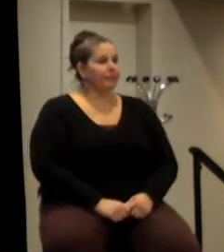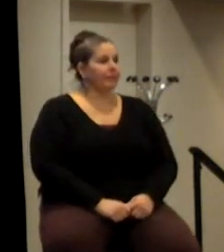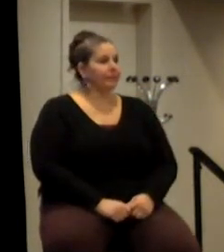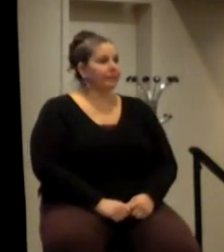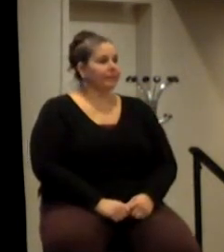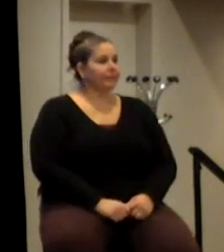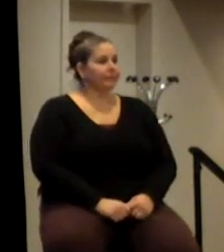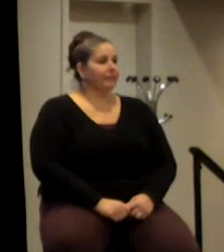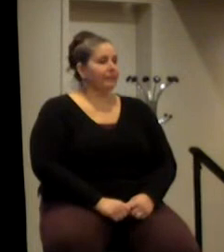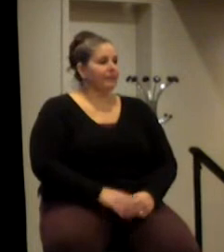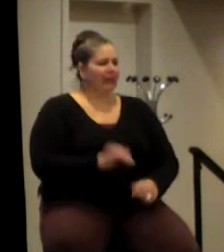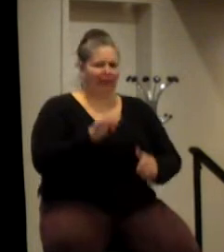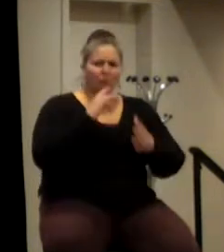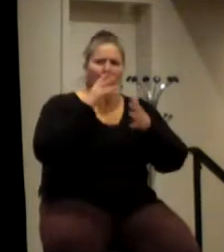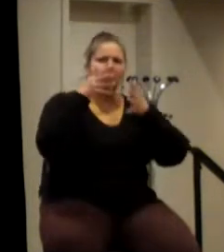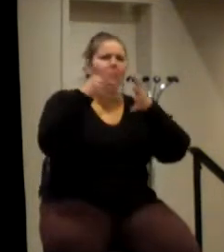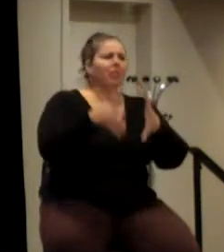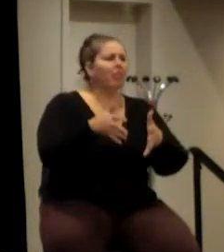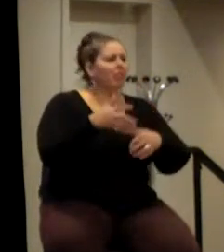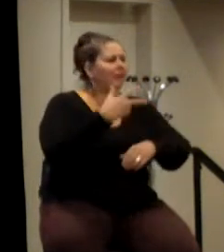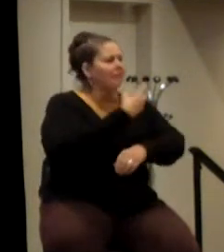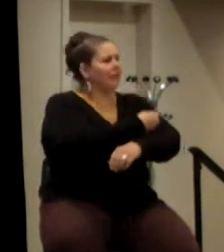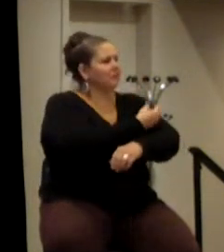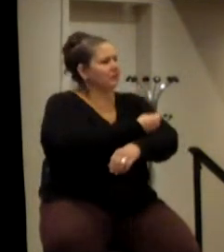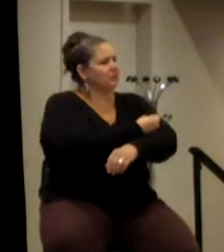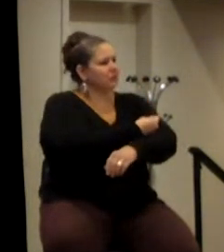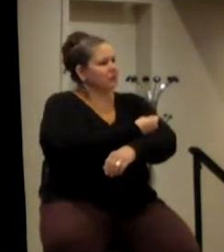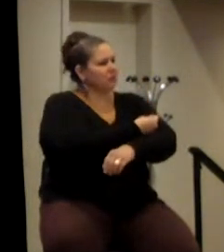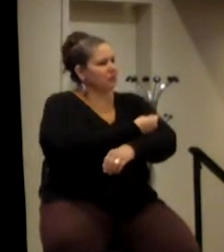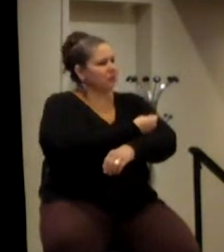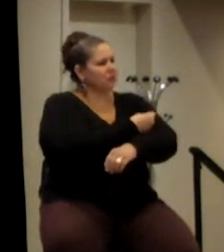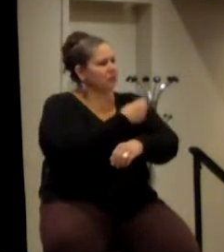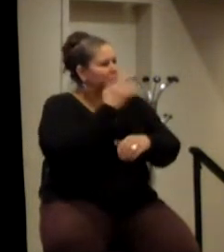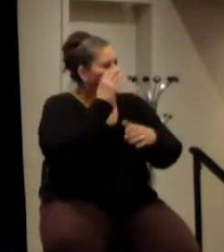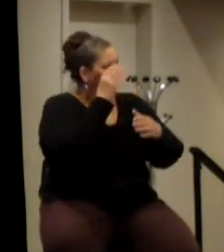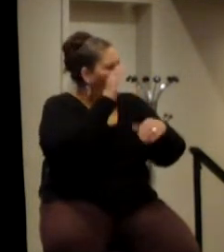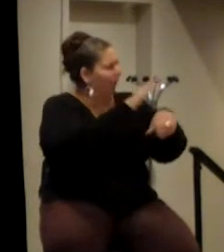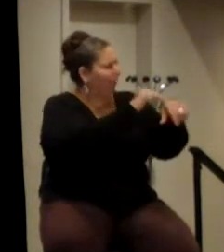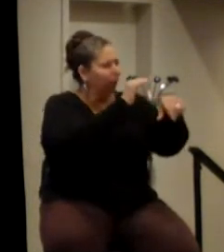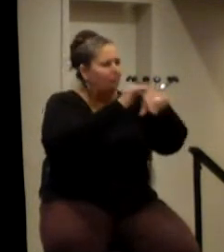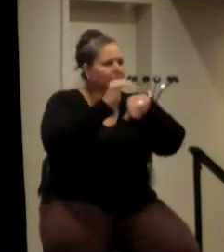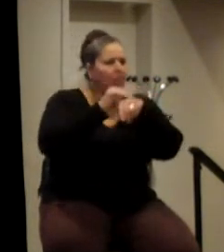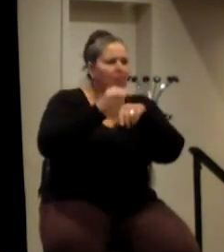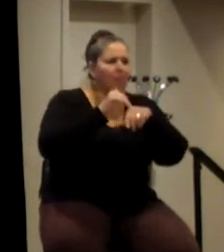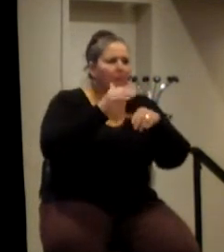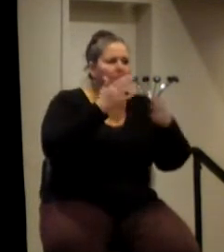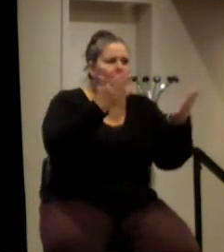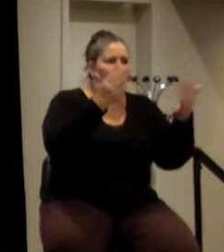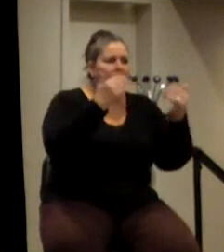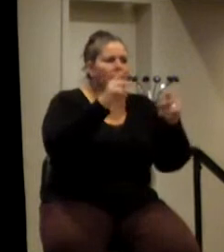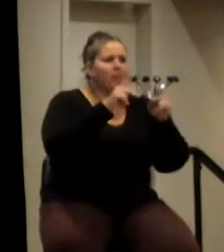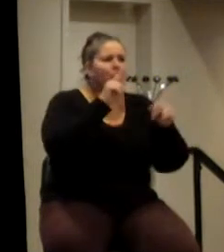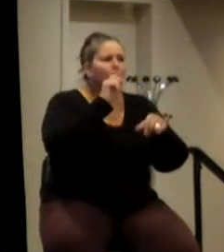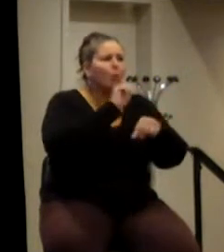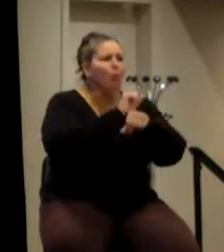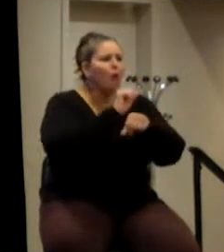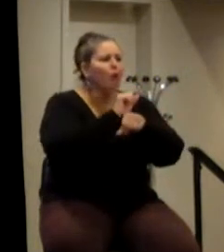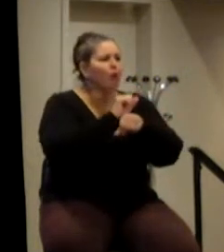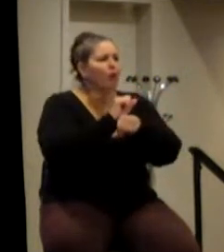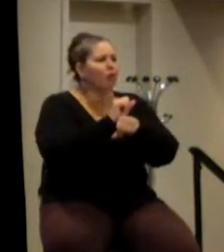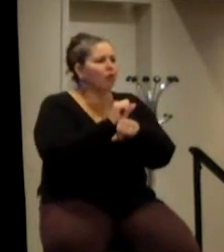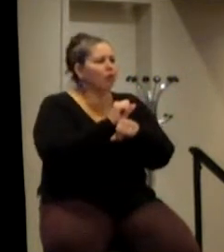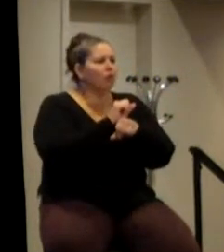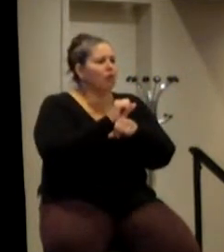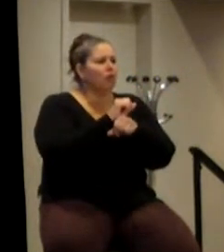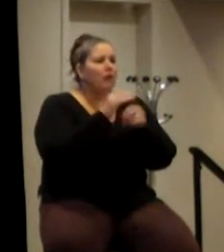additional vaccine available, we will call public-facing employees. That's been our guidance, and